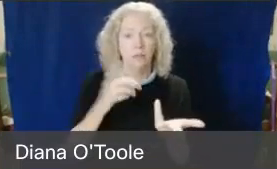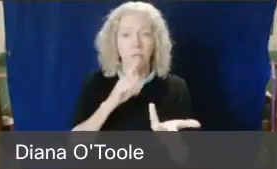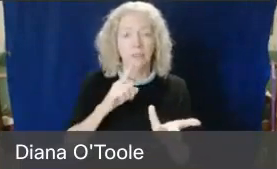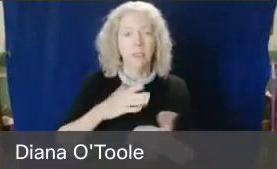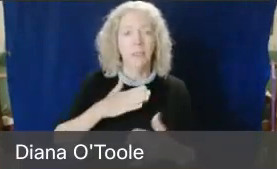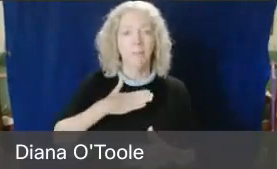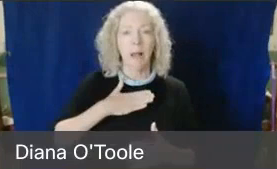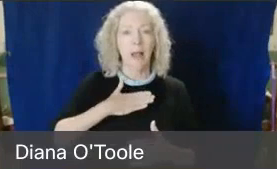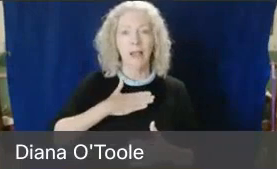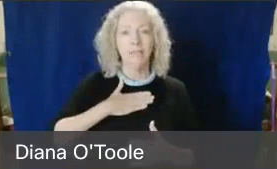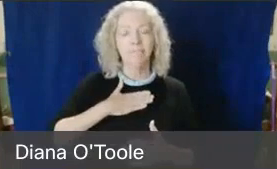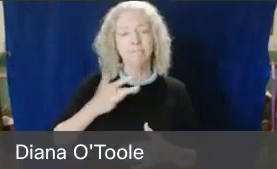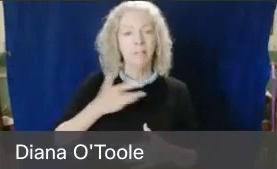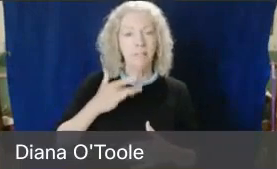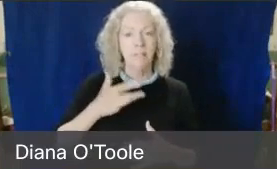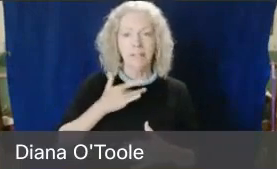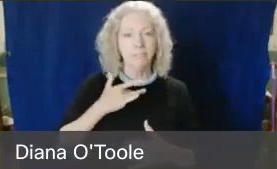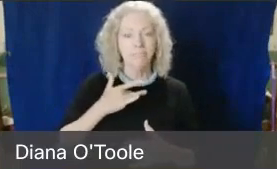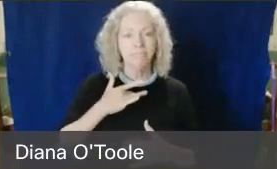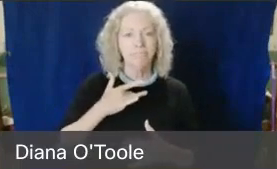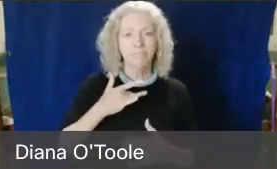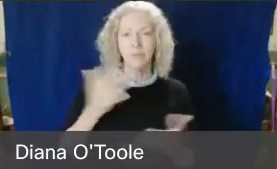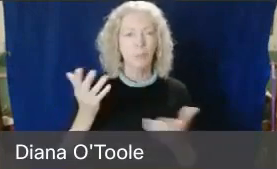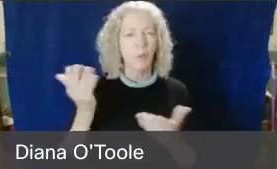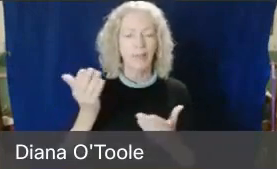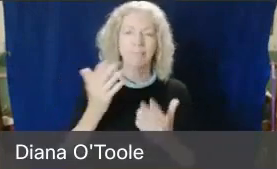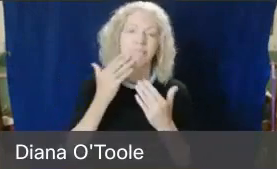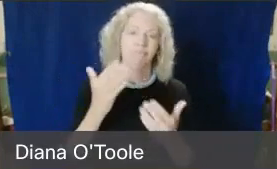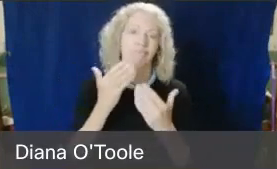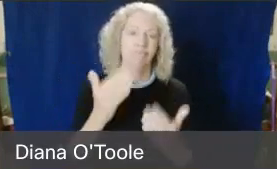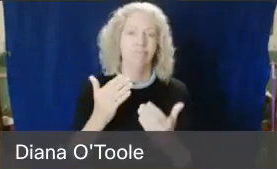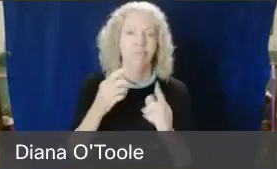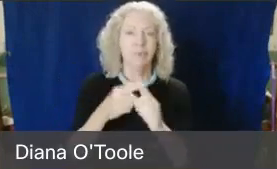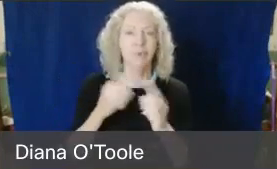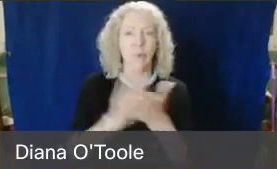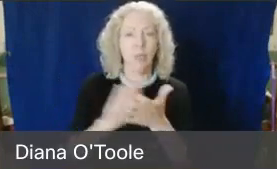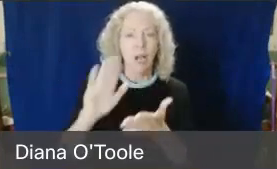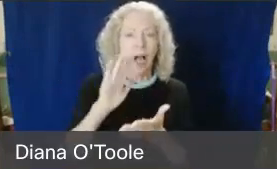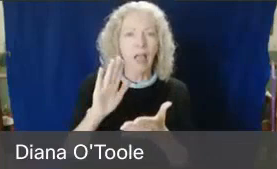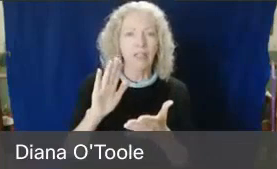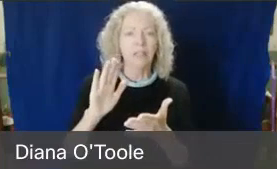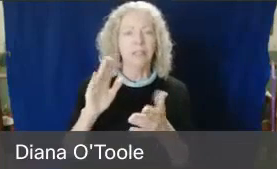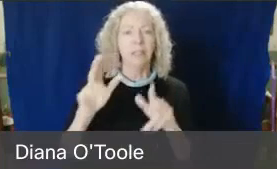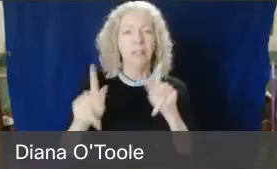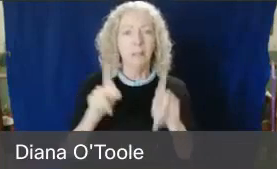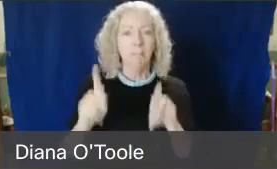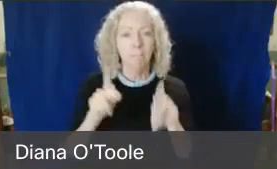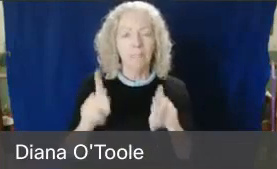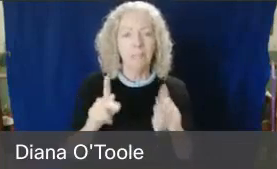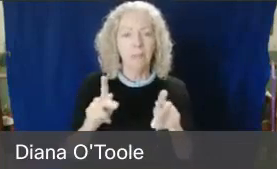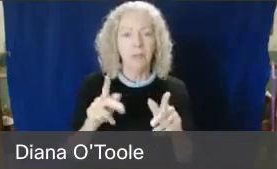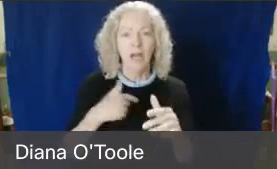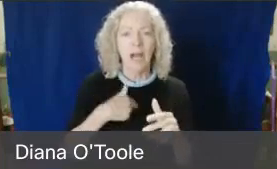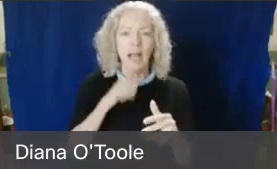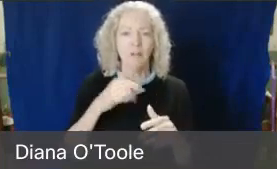sense about all this has been gratitude to the college and to people who have made, I don't think it's overstating it